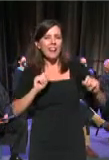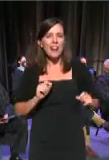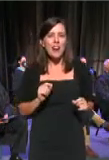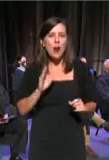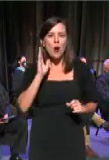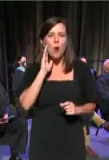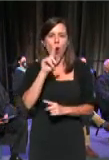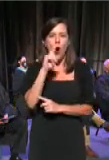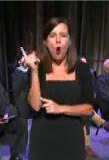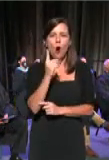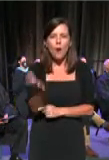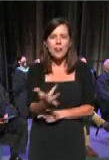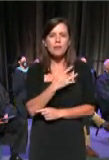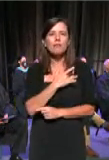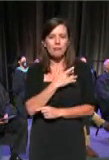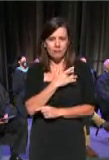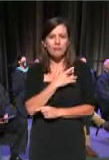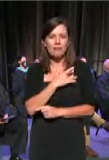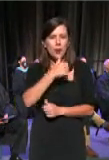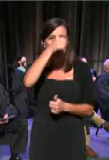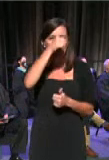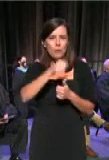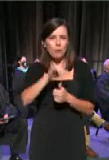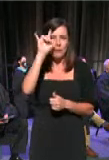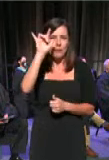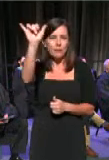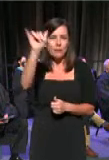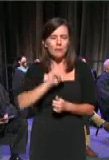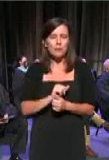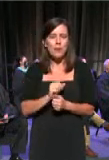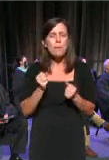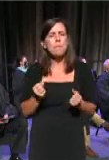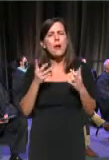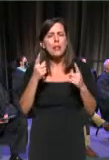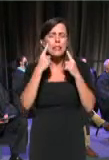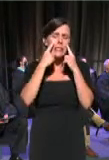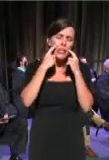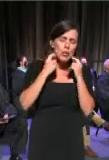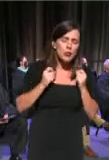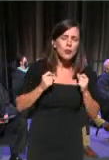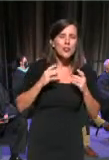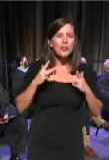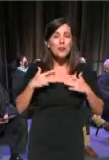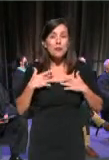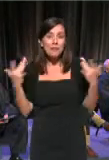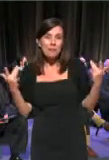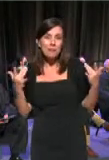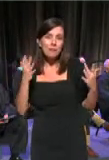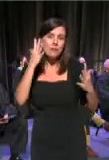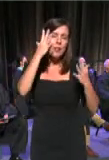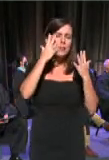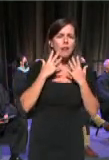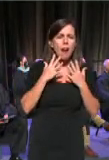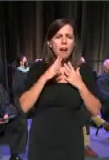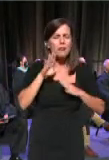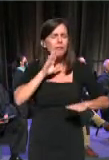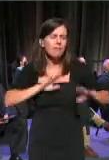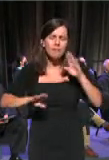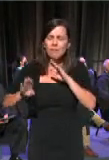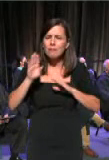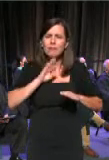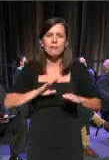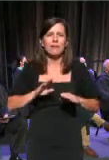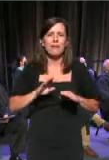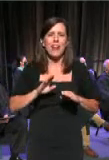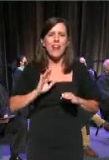will be always in our hearts and remembered. We shared many tears of joy, sadness, and frustration as